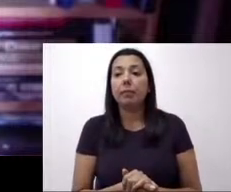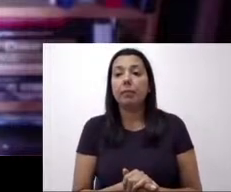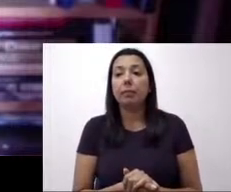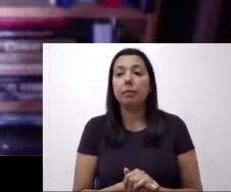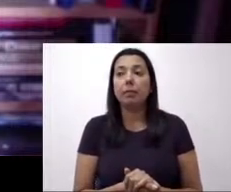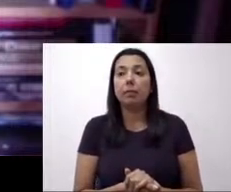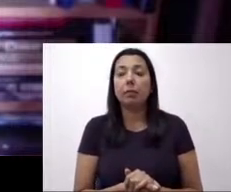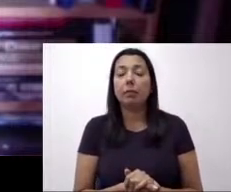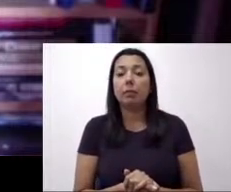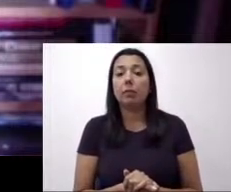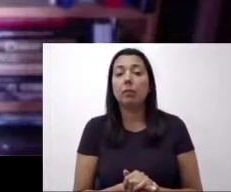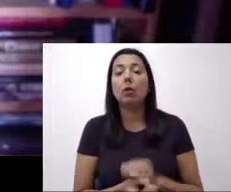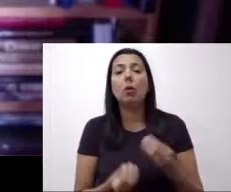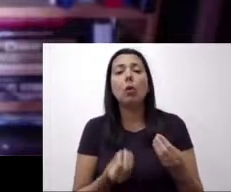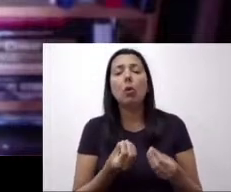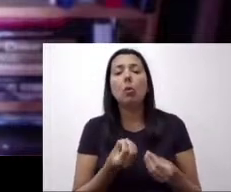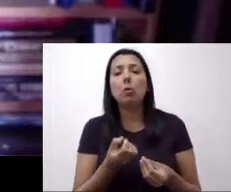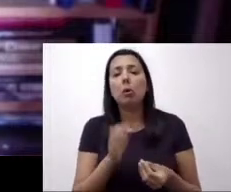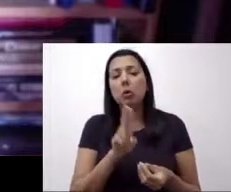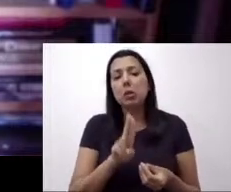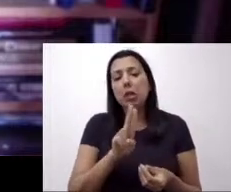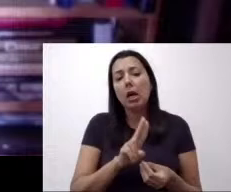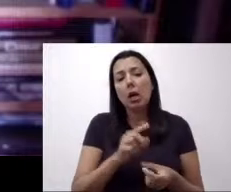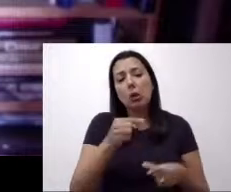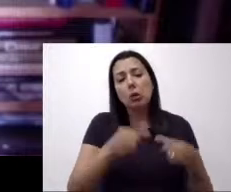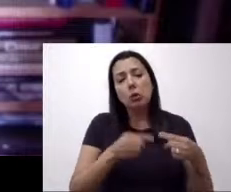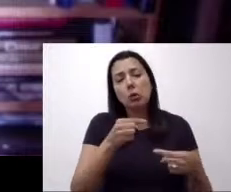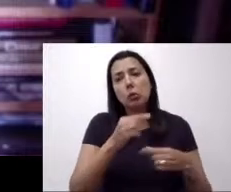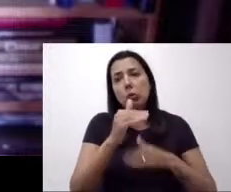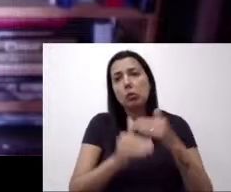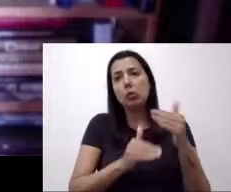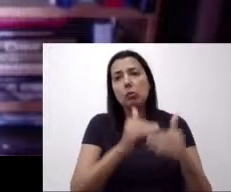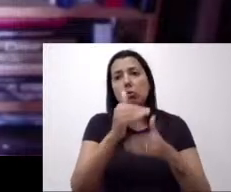discourse was developed by